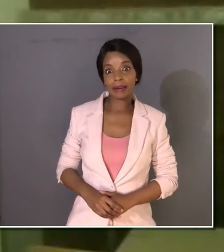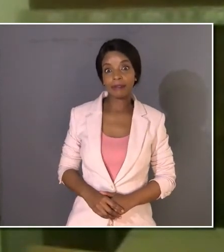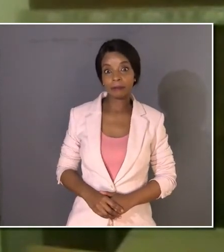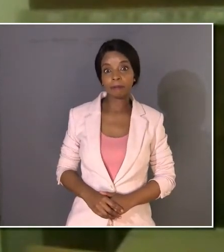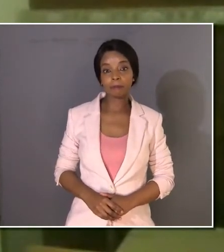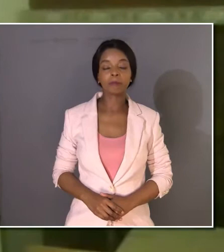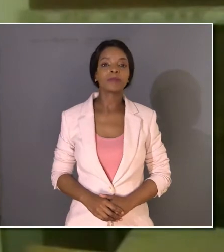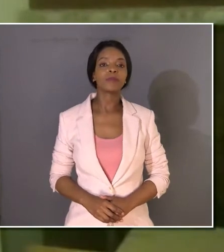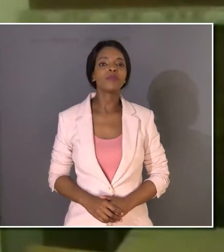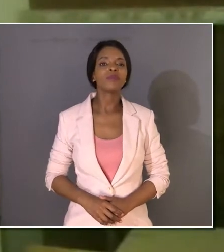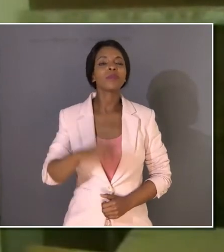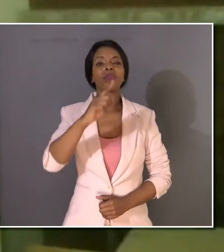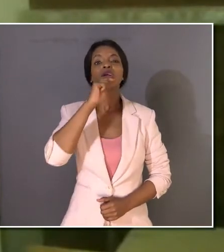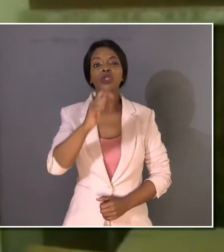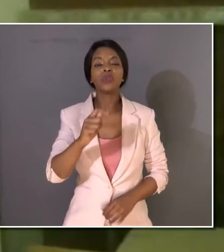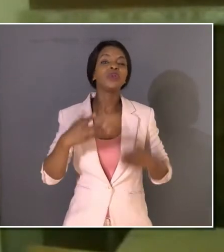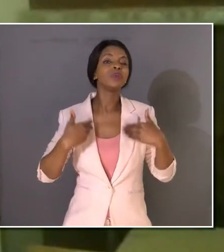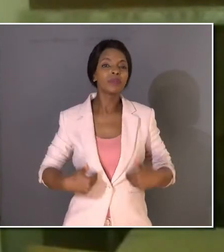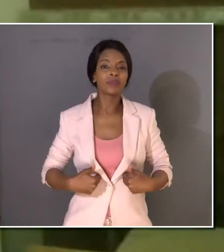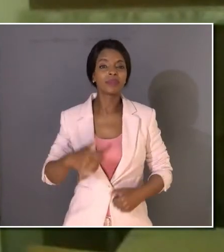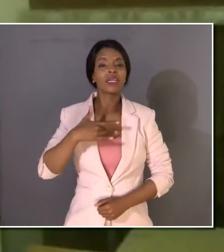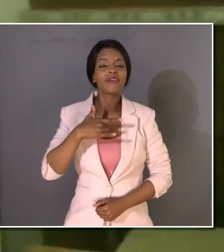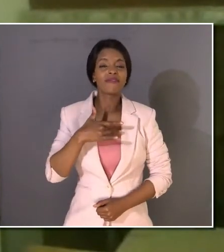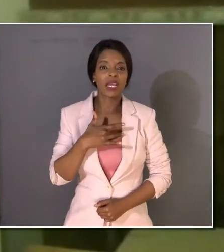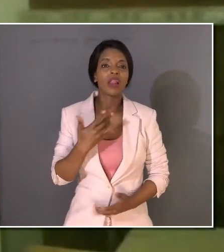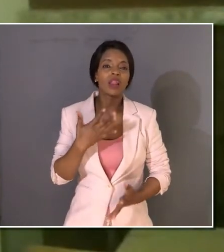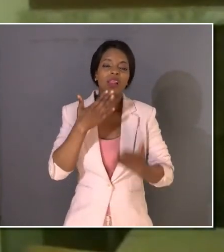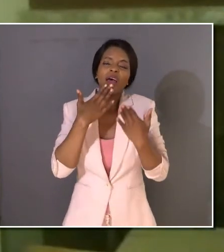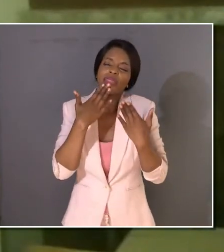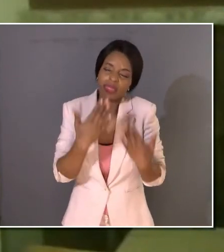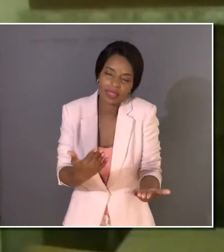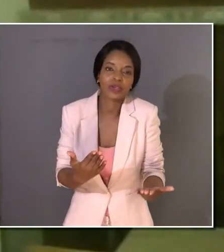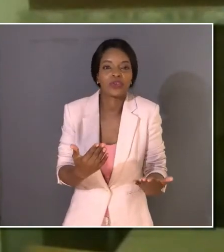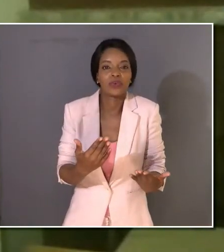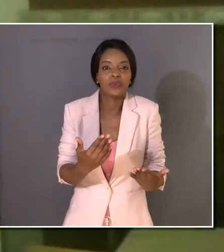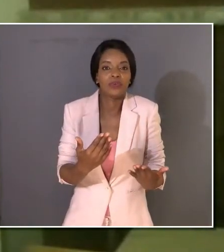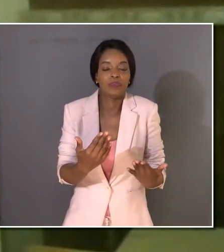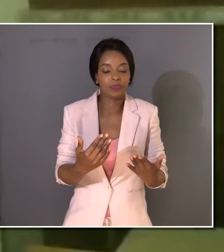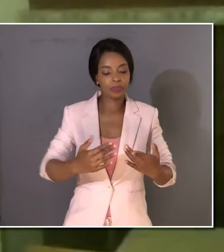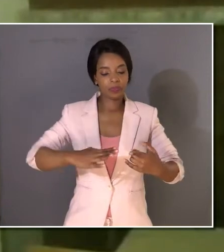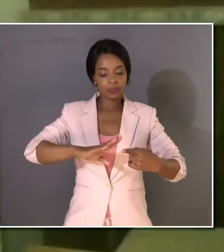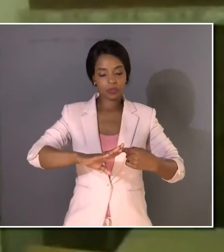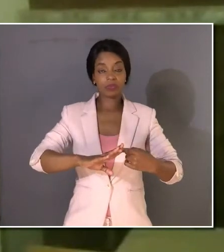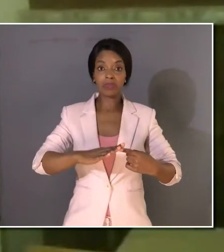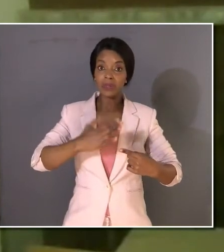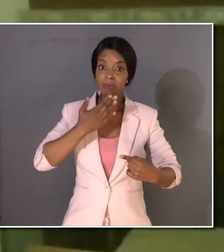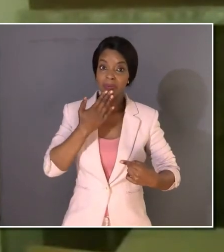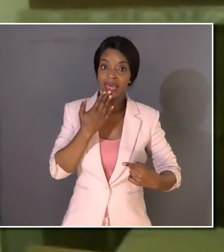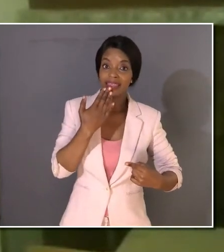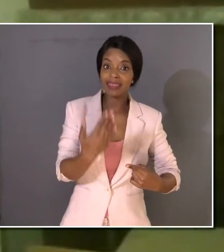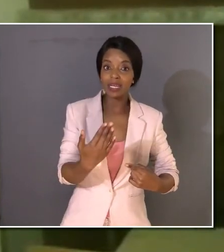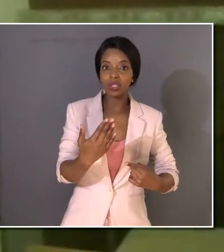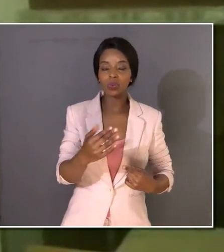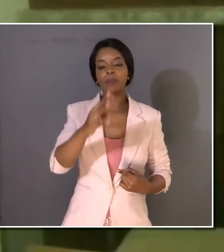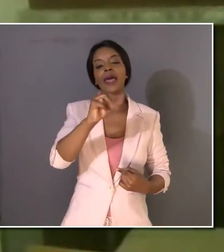It's really a privilege for me to say a few thanks. Firstly, I'd like to thank our wonderful MC,